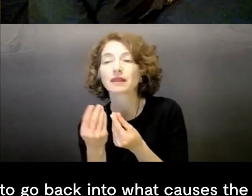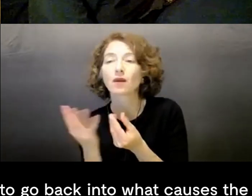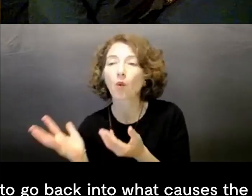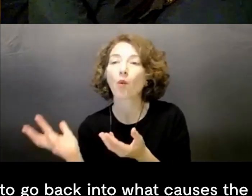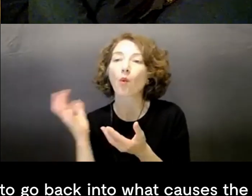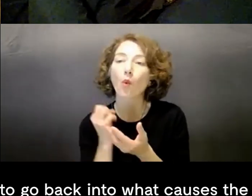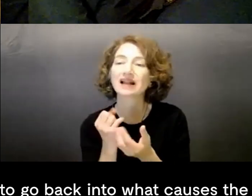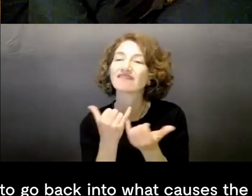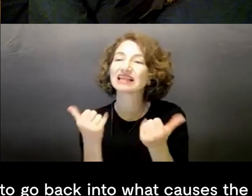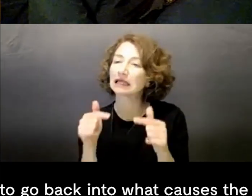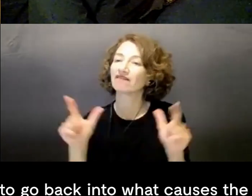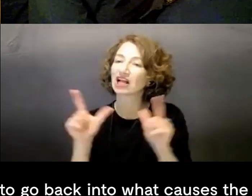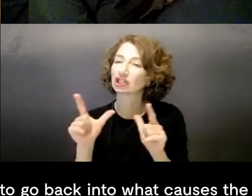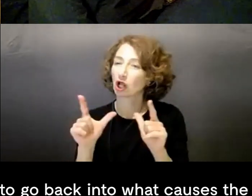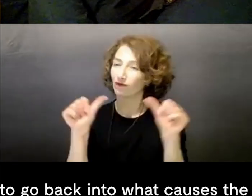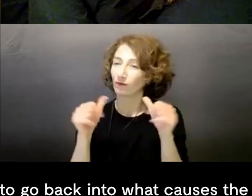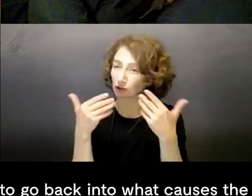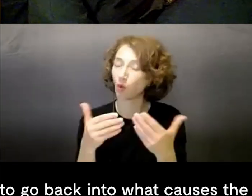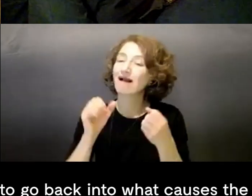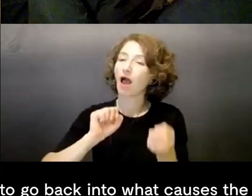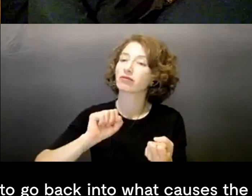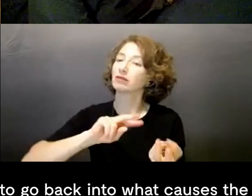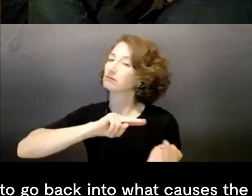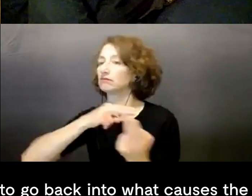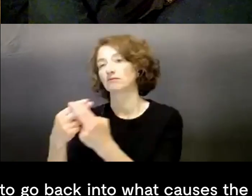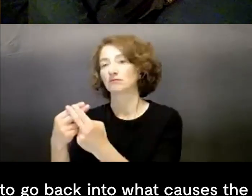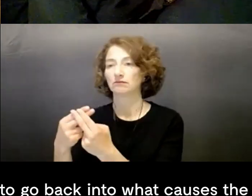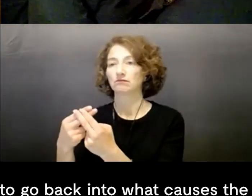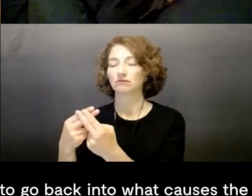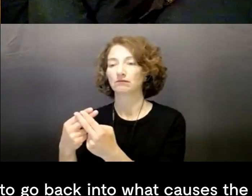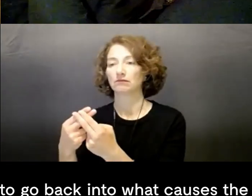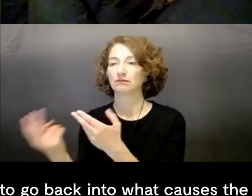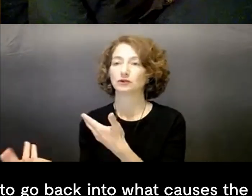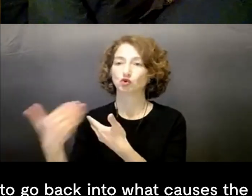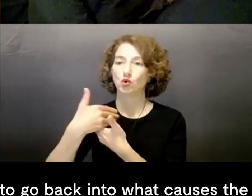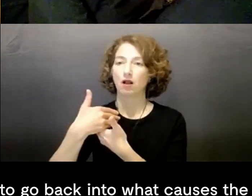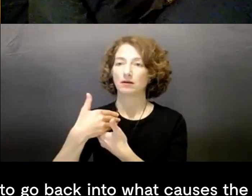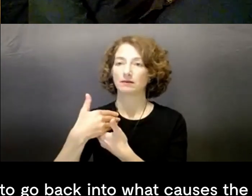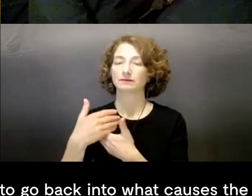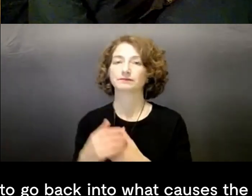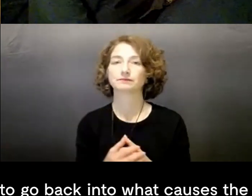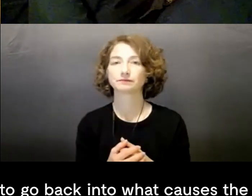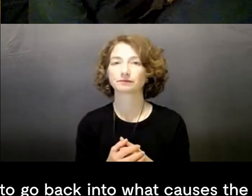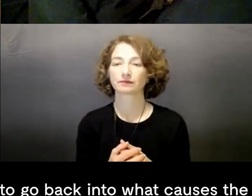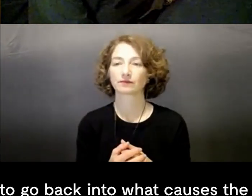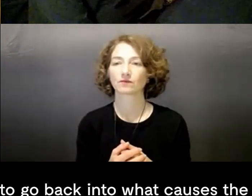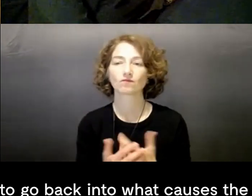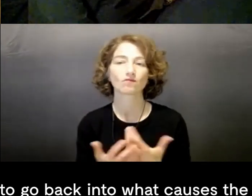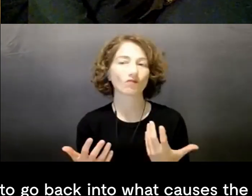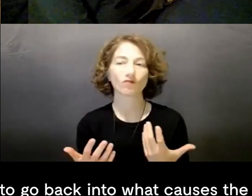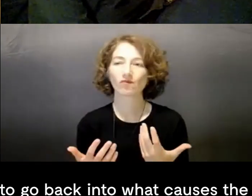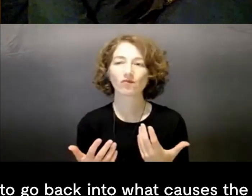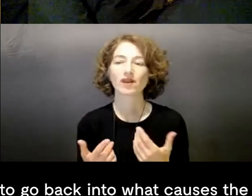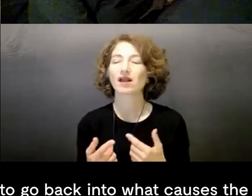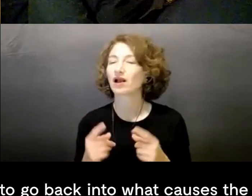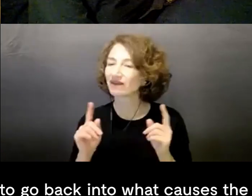I think I think it's almost like we need to go back into what causes the